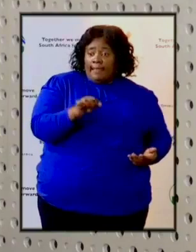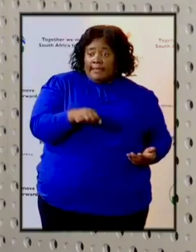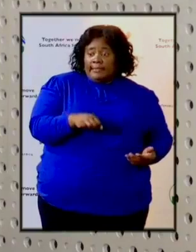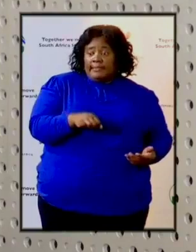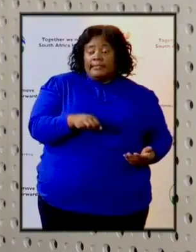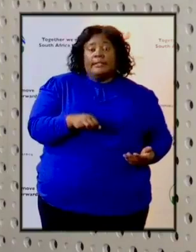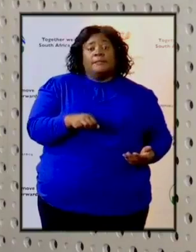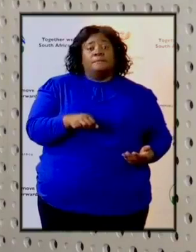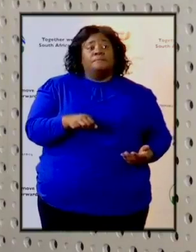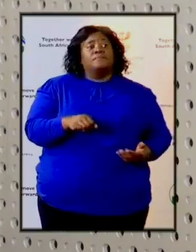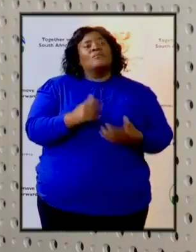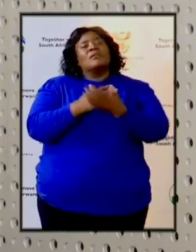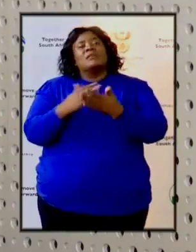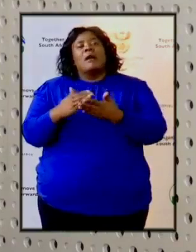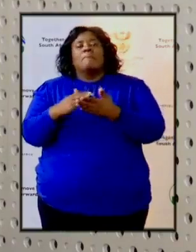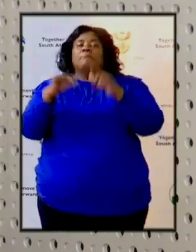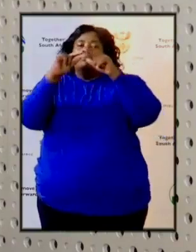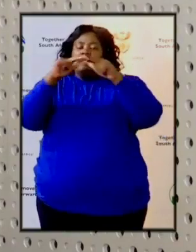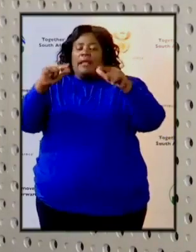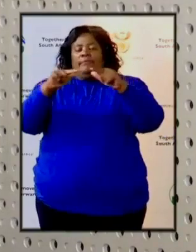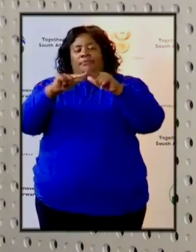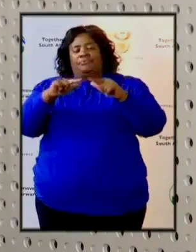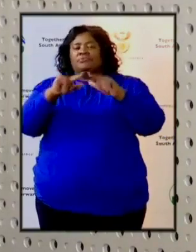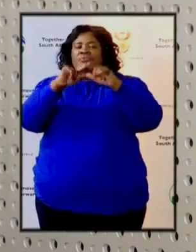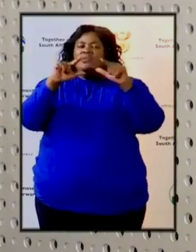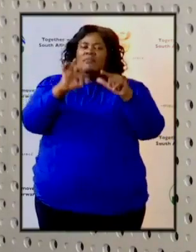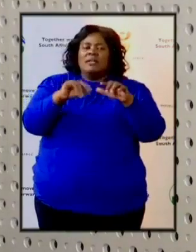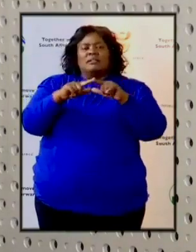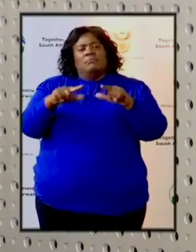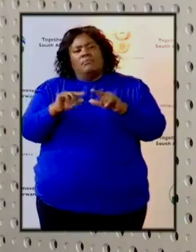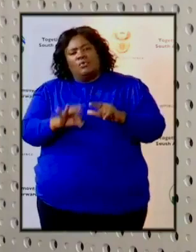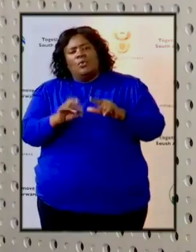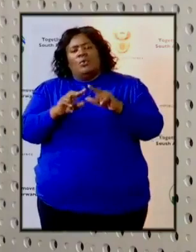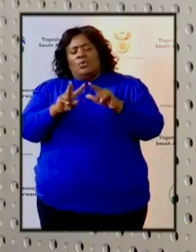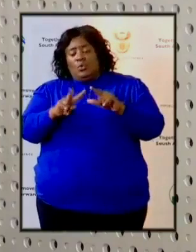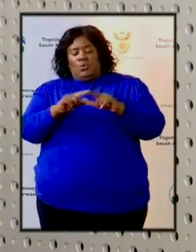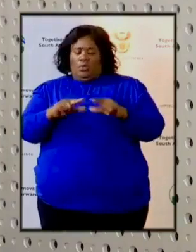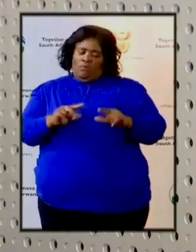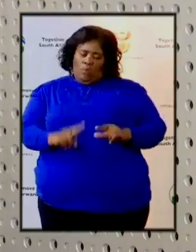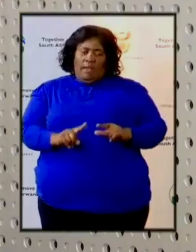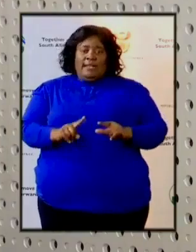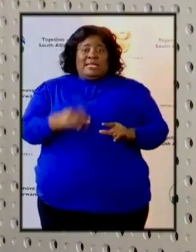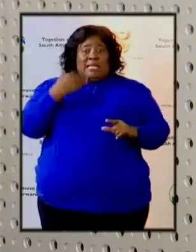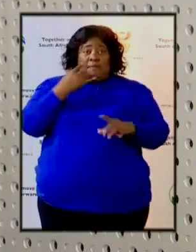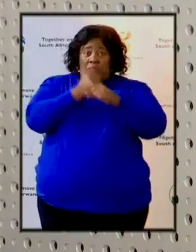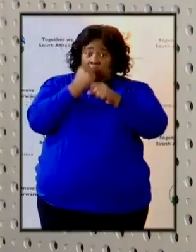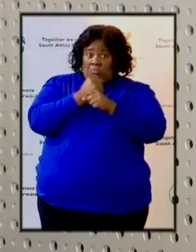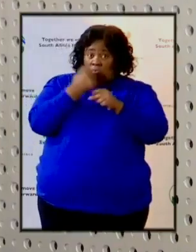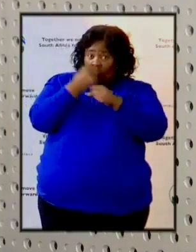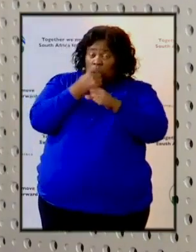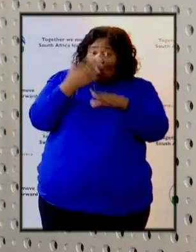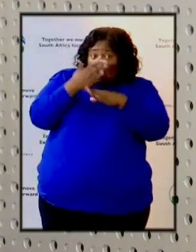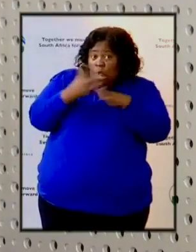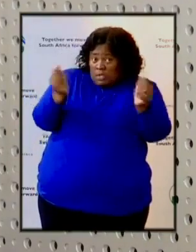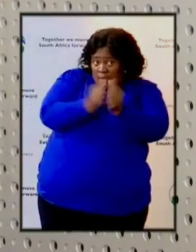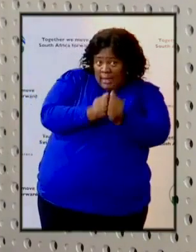get to some levels, and from where I'm seated, I think all of us as South Africans, if we work together, Minister